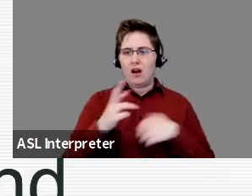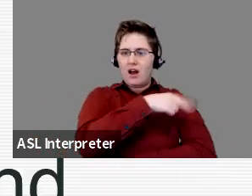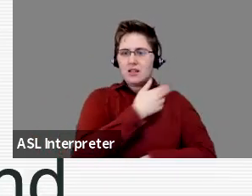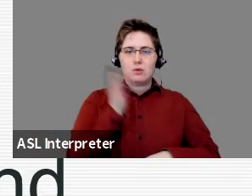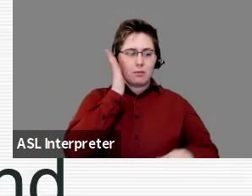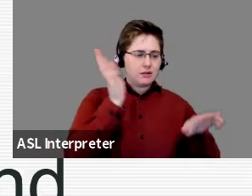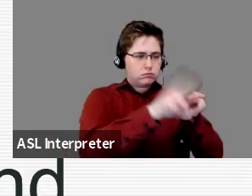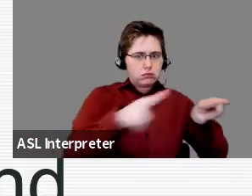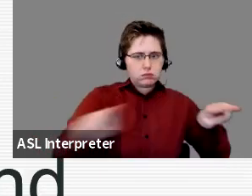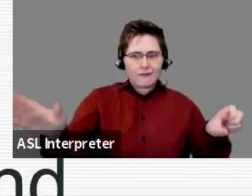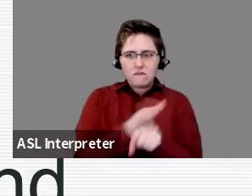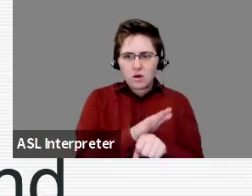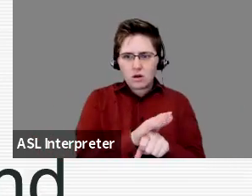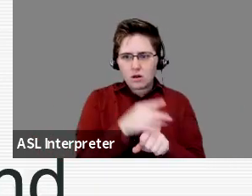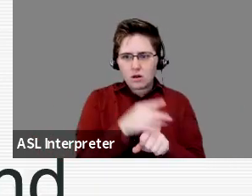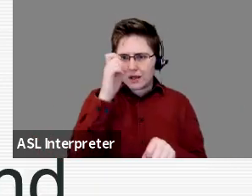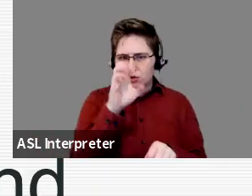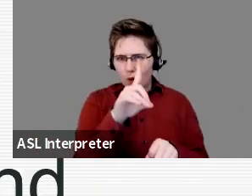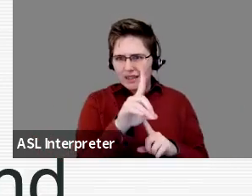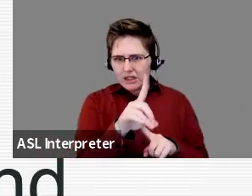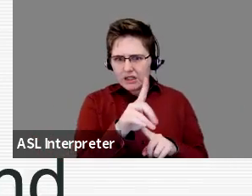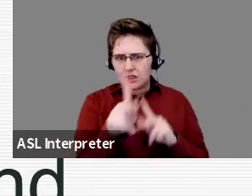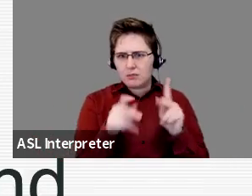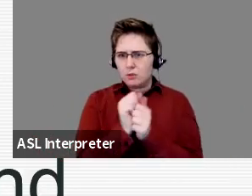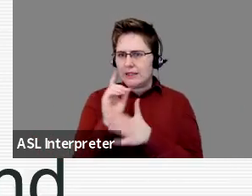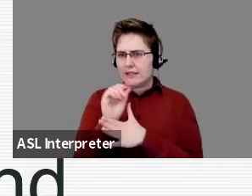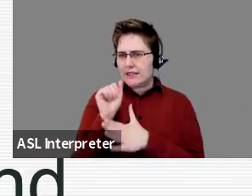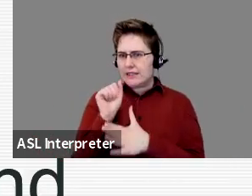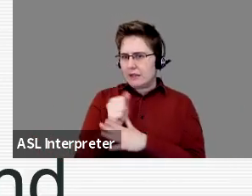because of COVID, is when people with disabilities